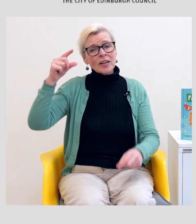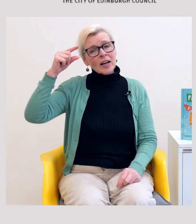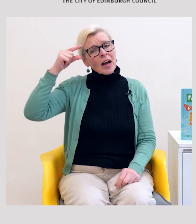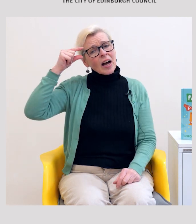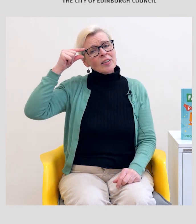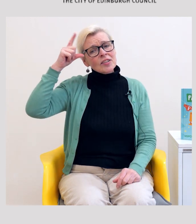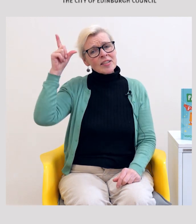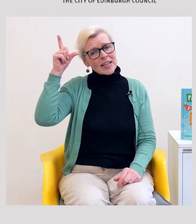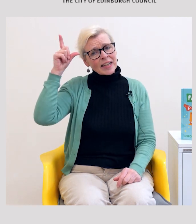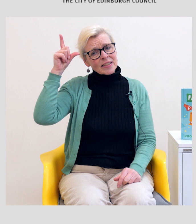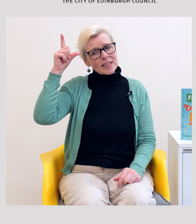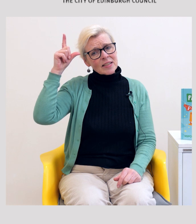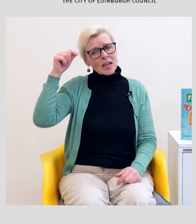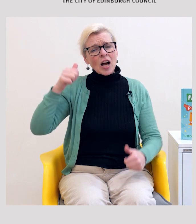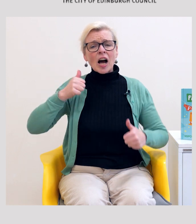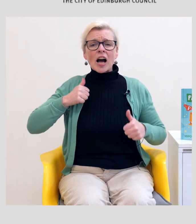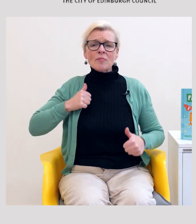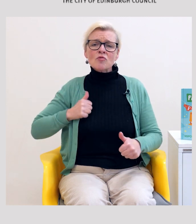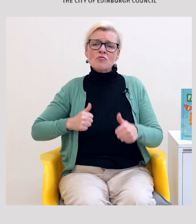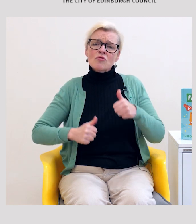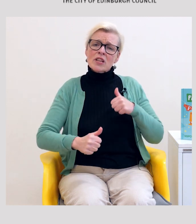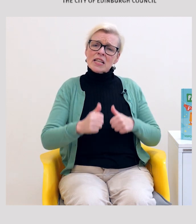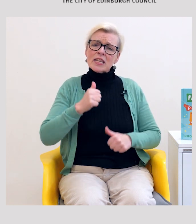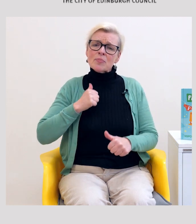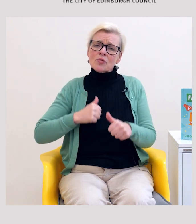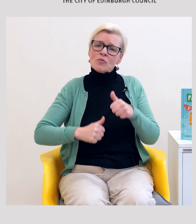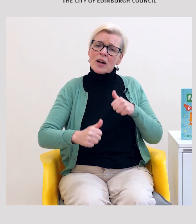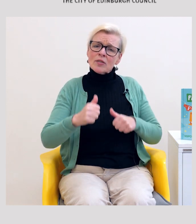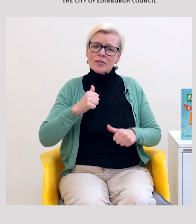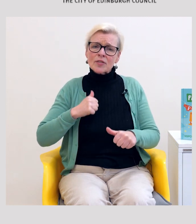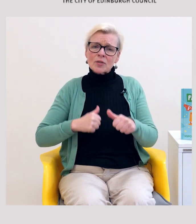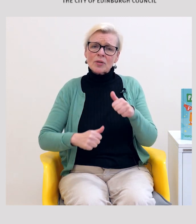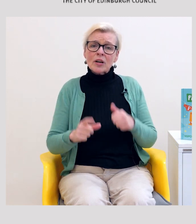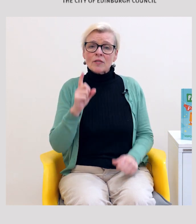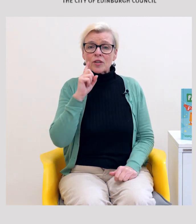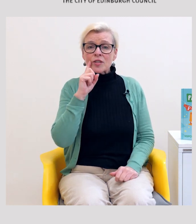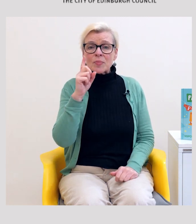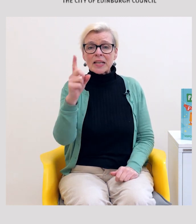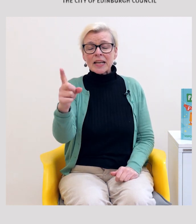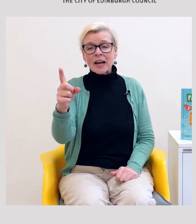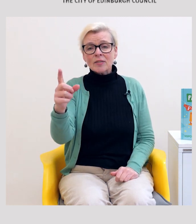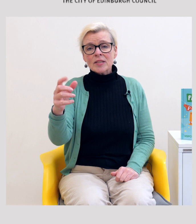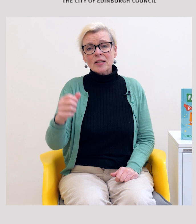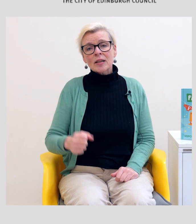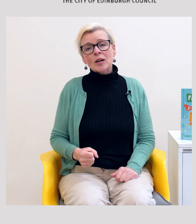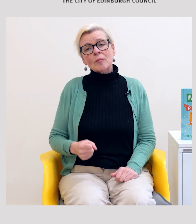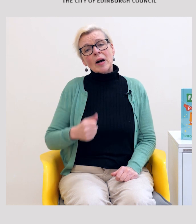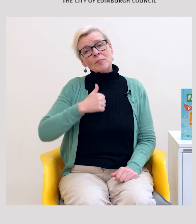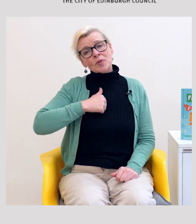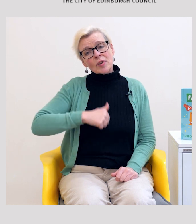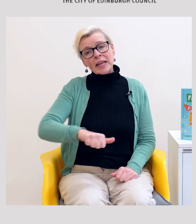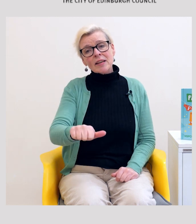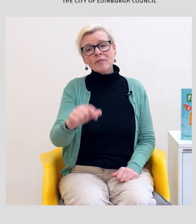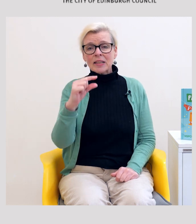teacher understands. I'm really proud of you for speaking out,